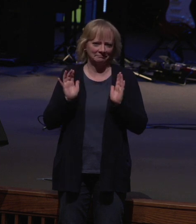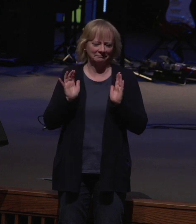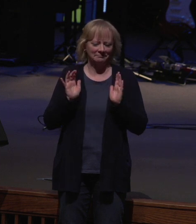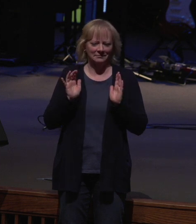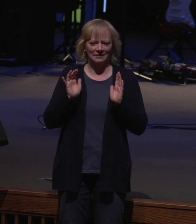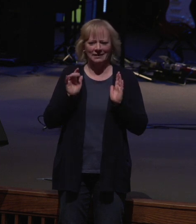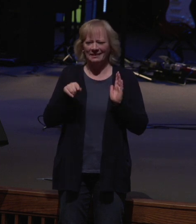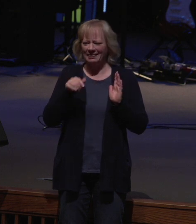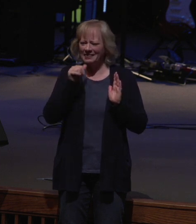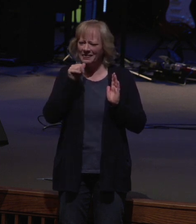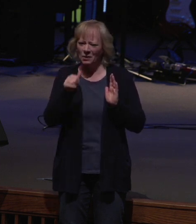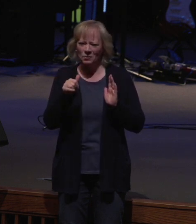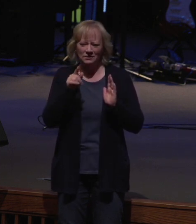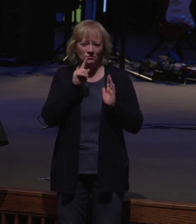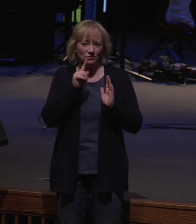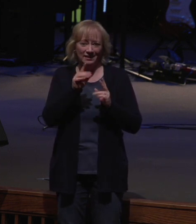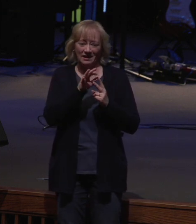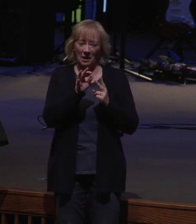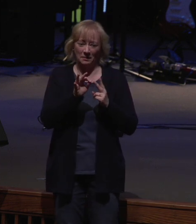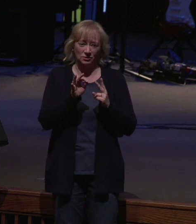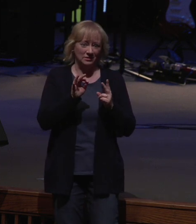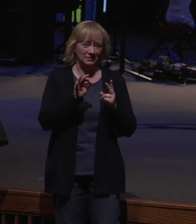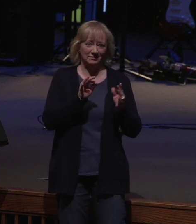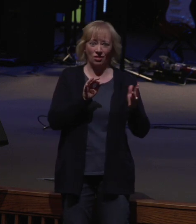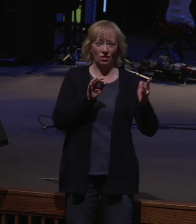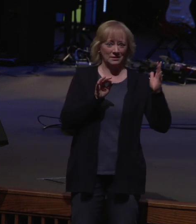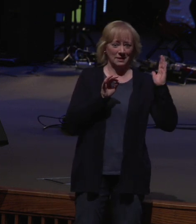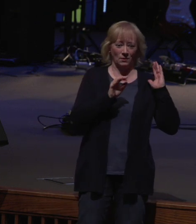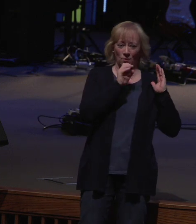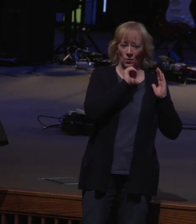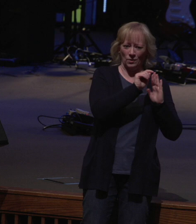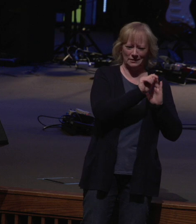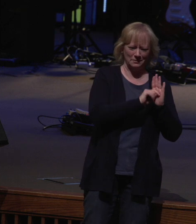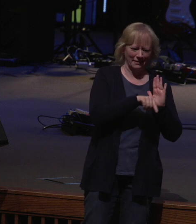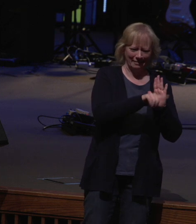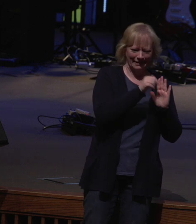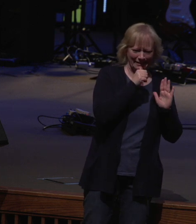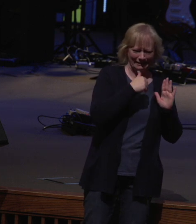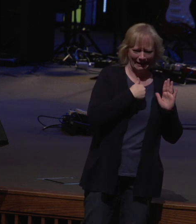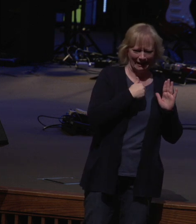wasn't even an option in the Old Testament. They didn't have a category for it.